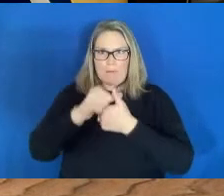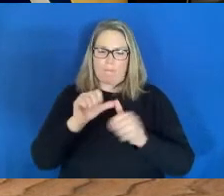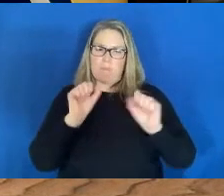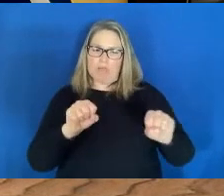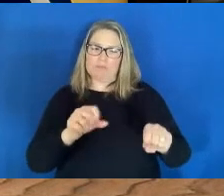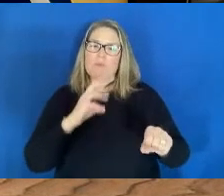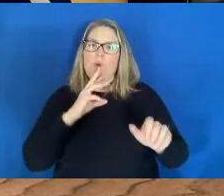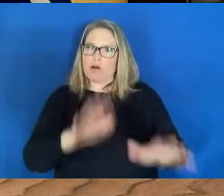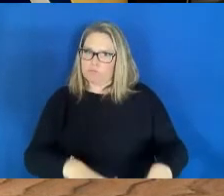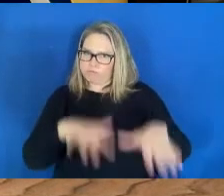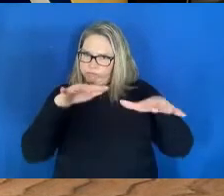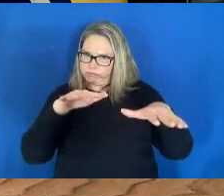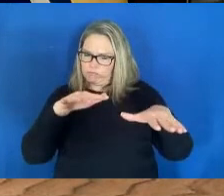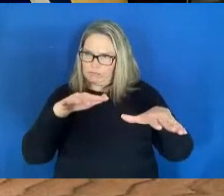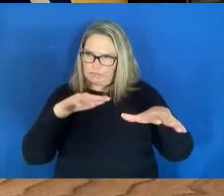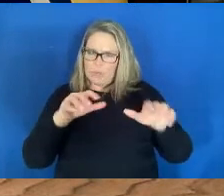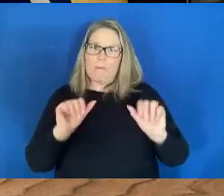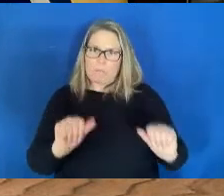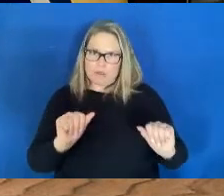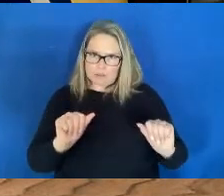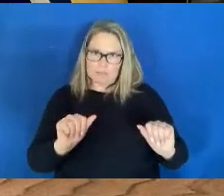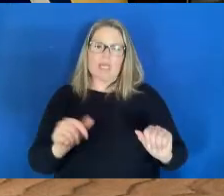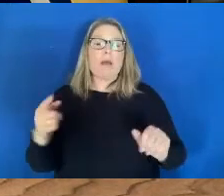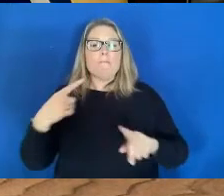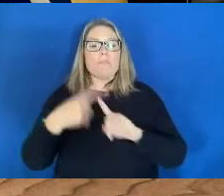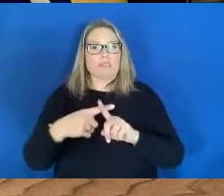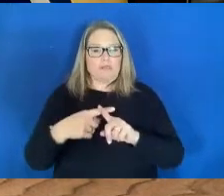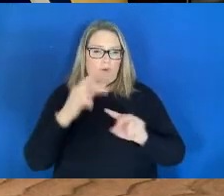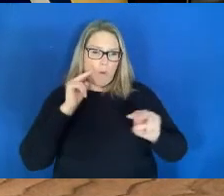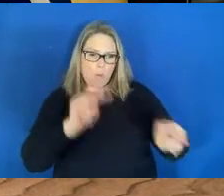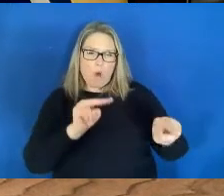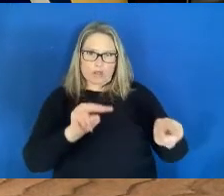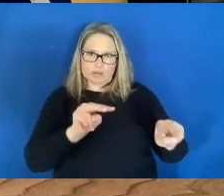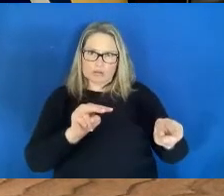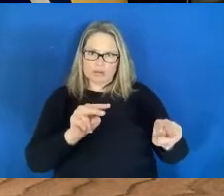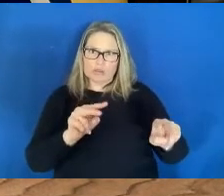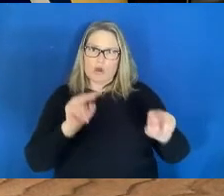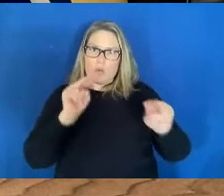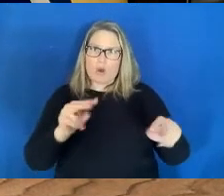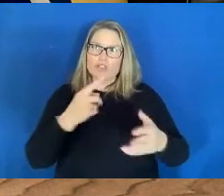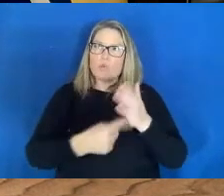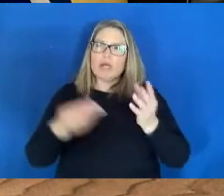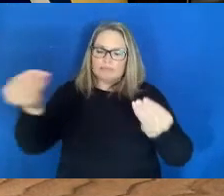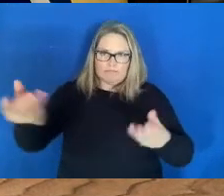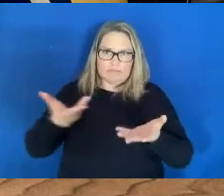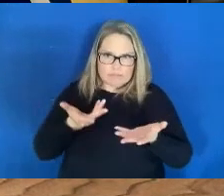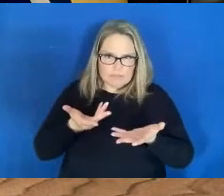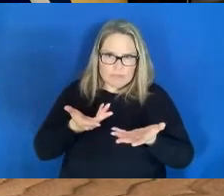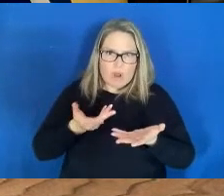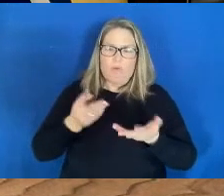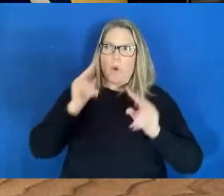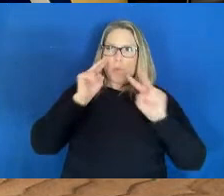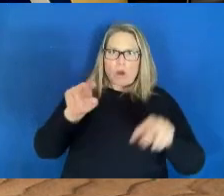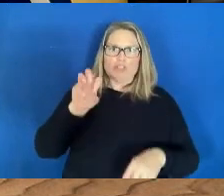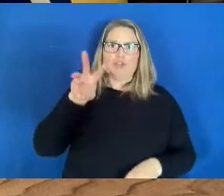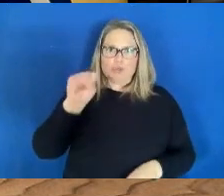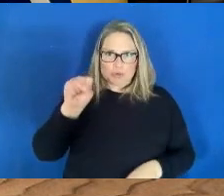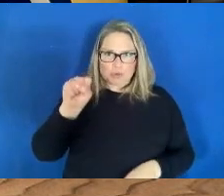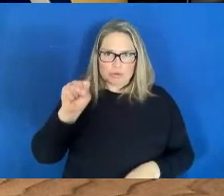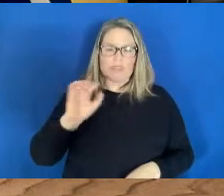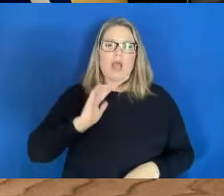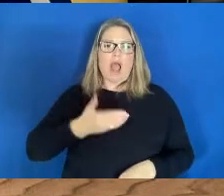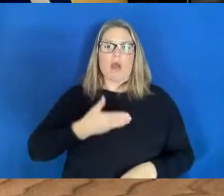and be monitoring what's being distributed with the news and also through our websites.